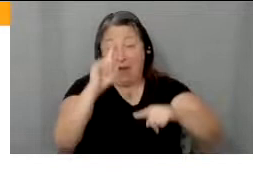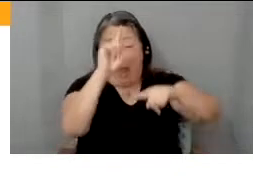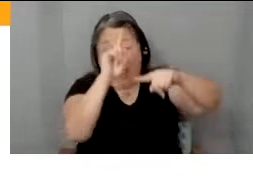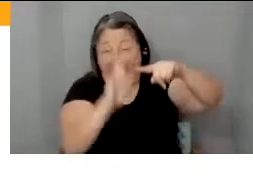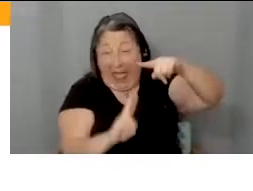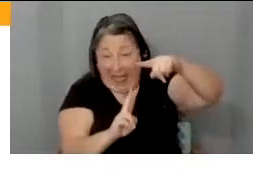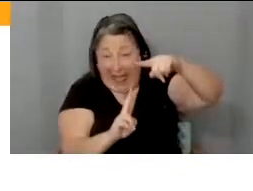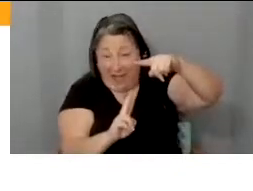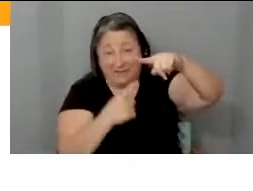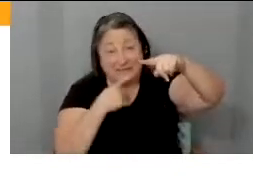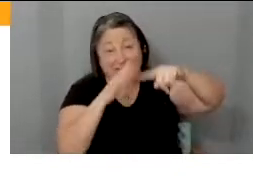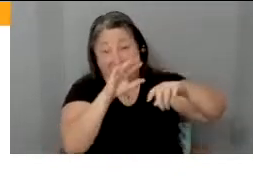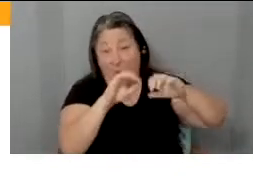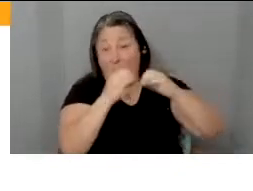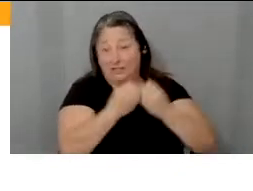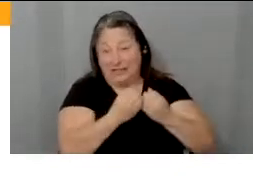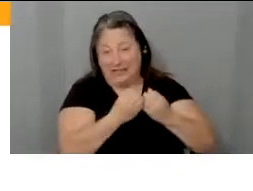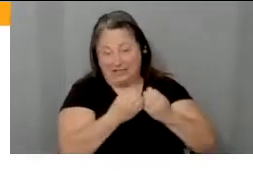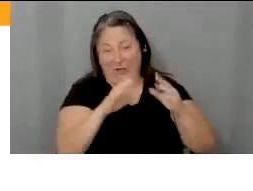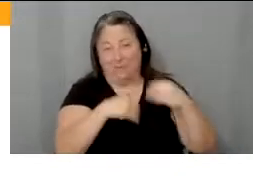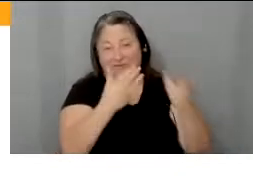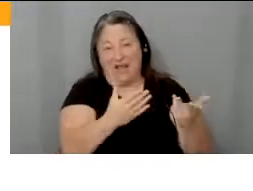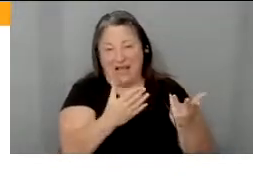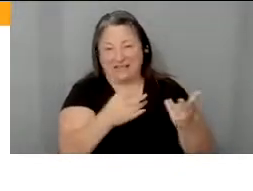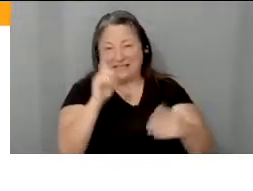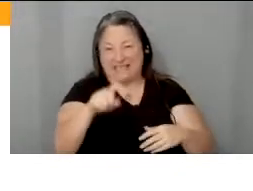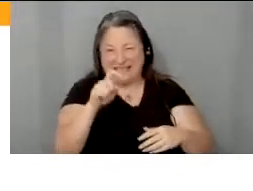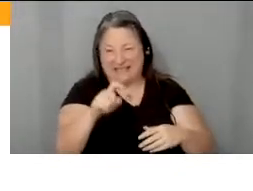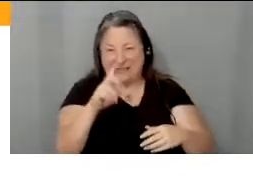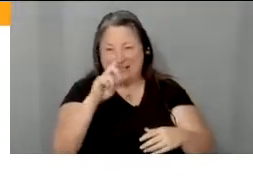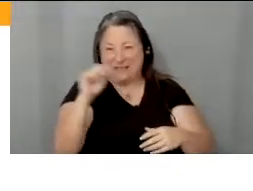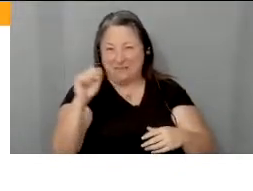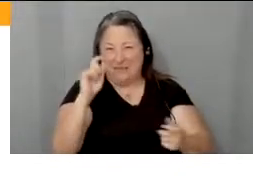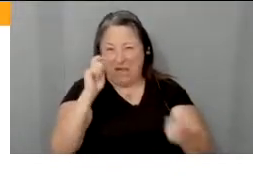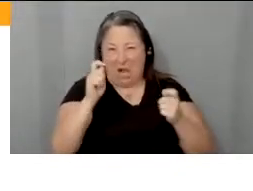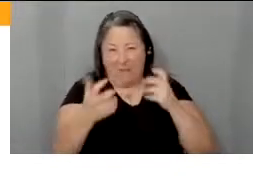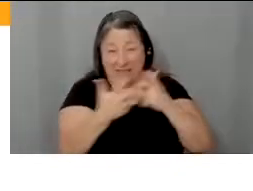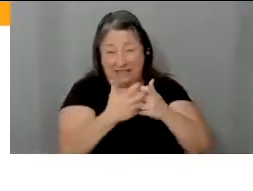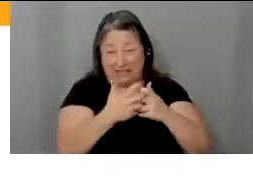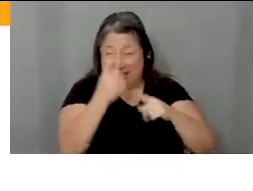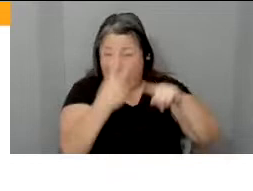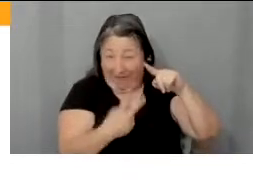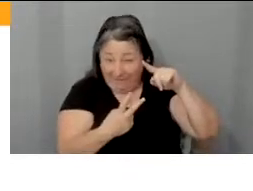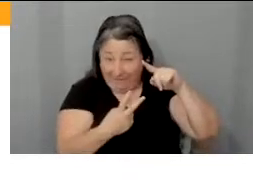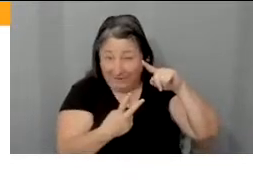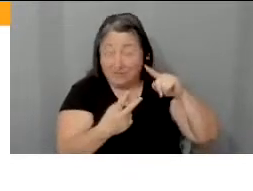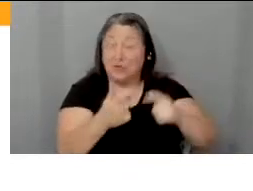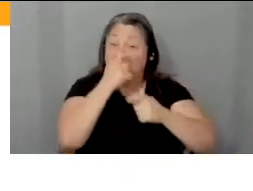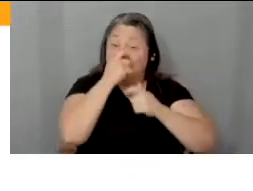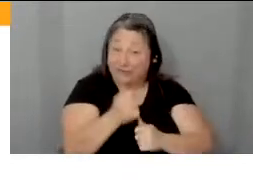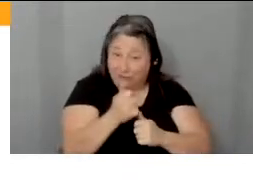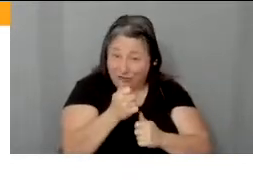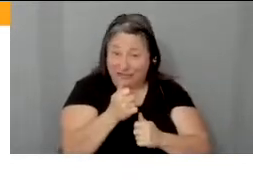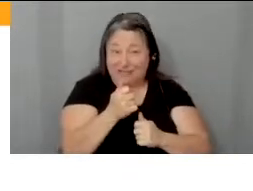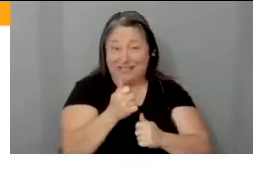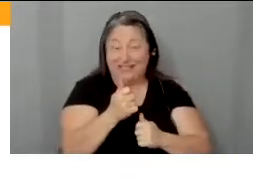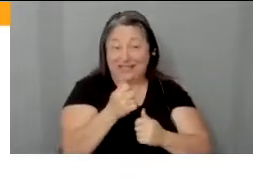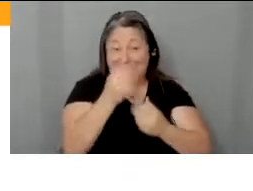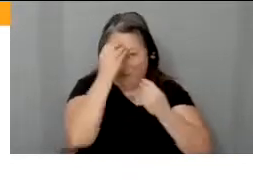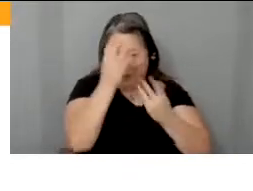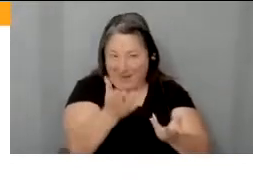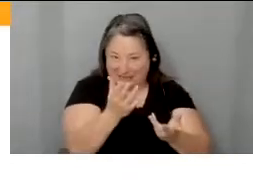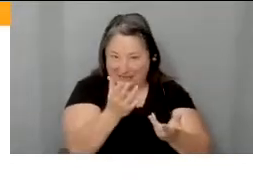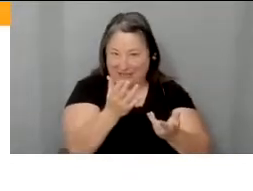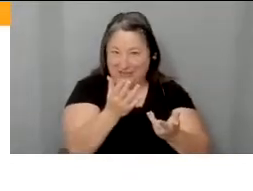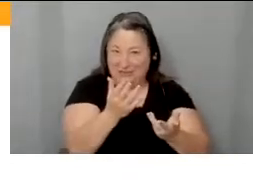their organization provides the necessary disability accommodations. So an interesting thing to note and something